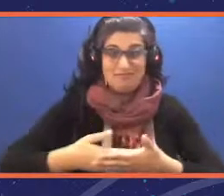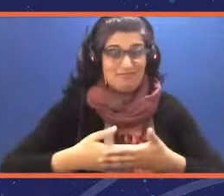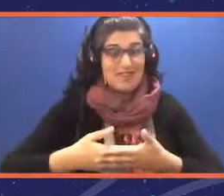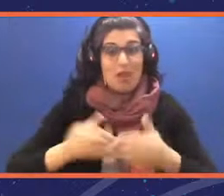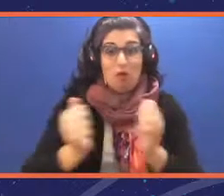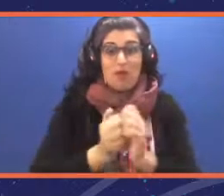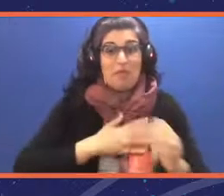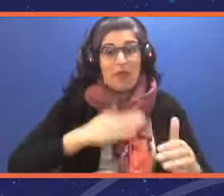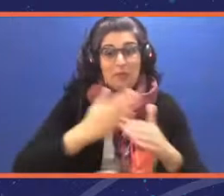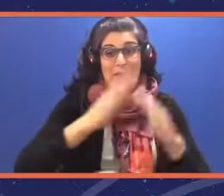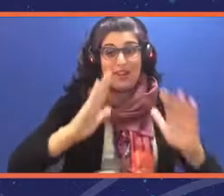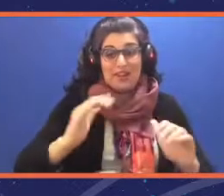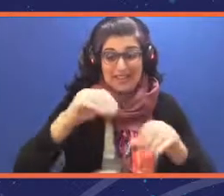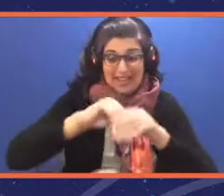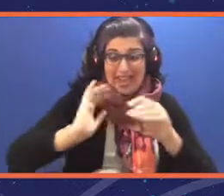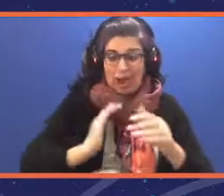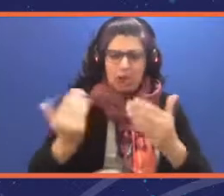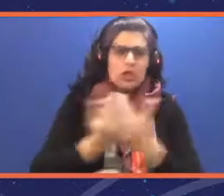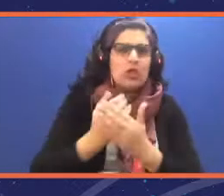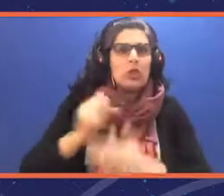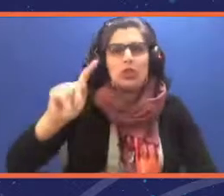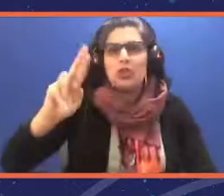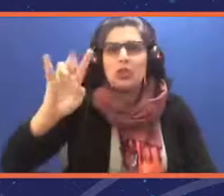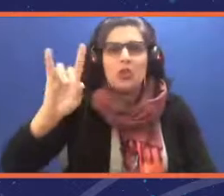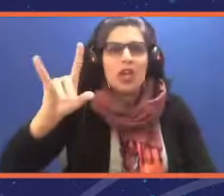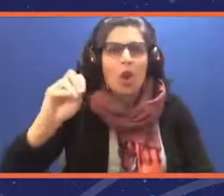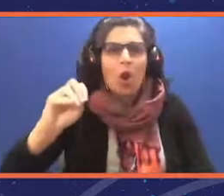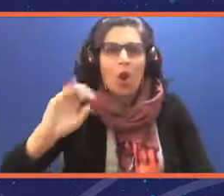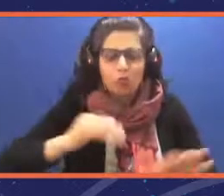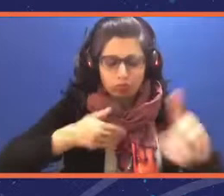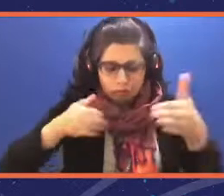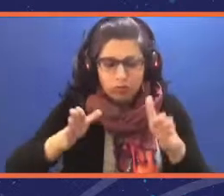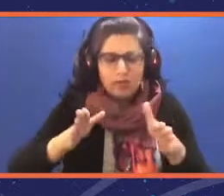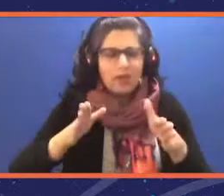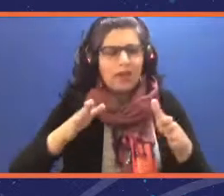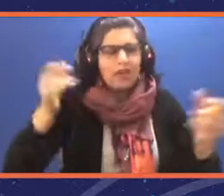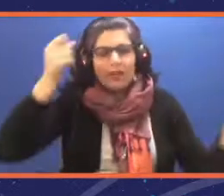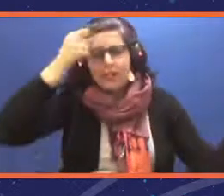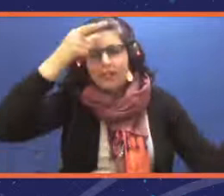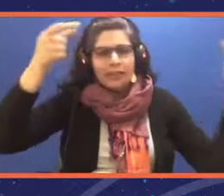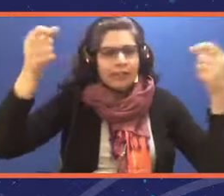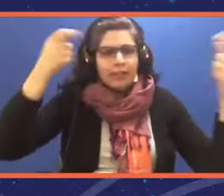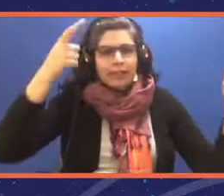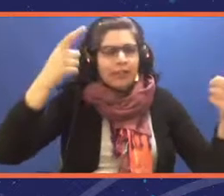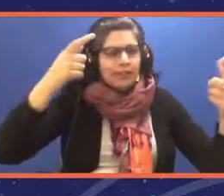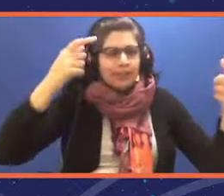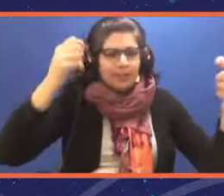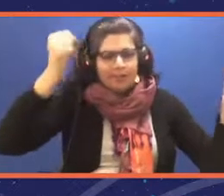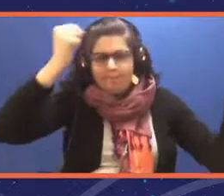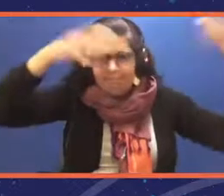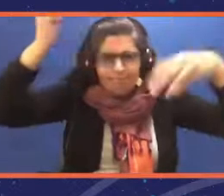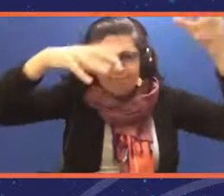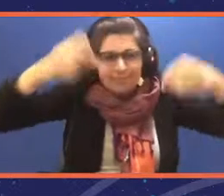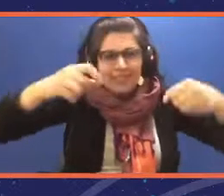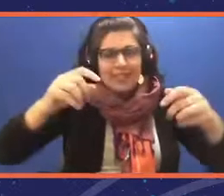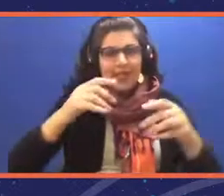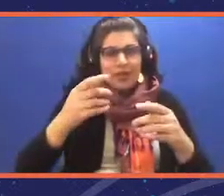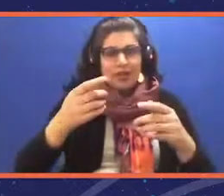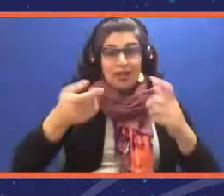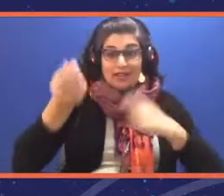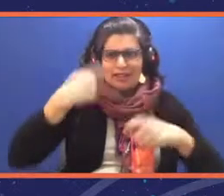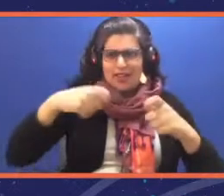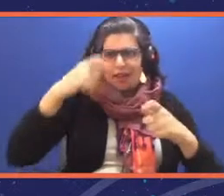our new studio. So it was so powerful just to bounce ideas off of someone rather just do my own art in my head. And it just